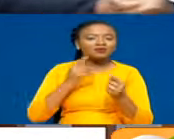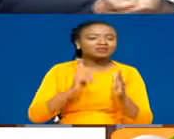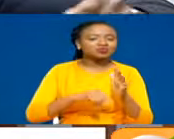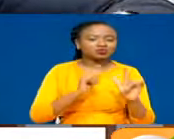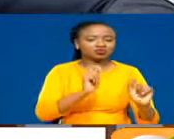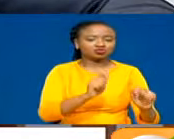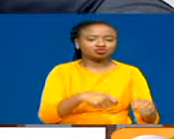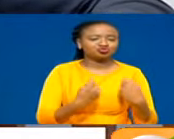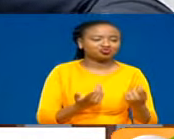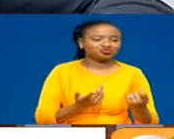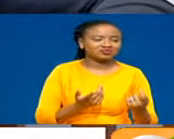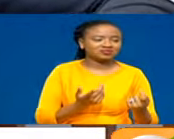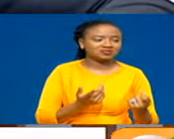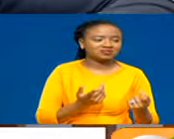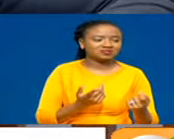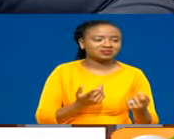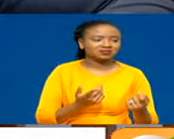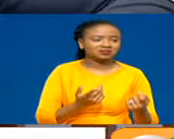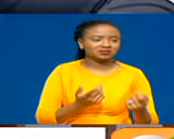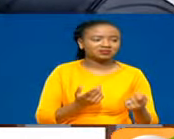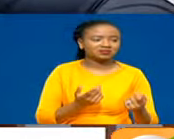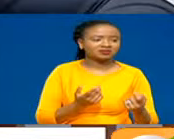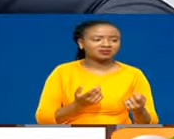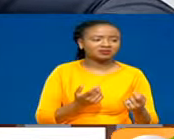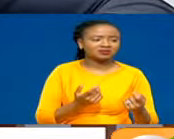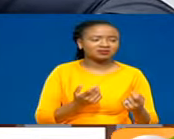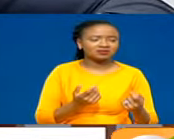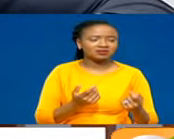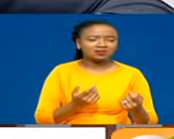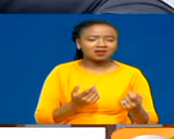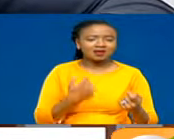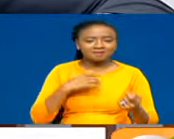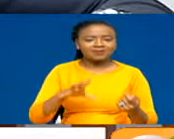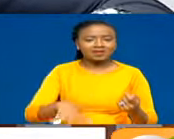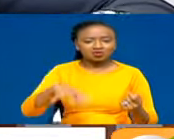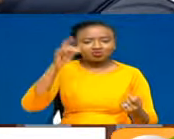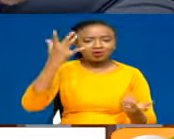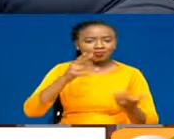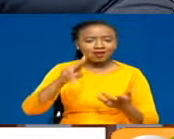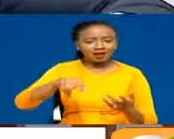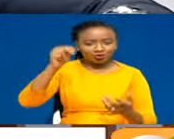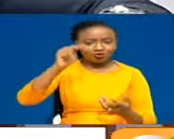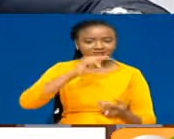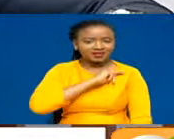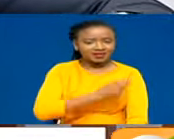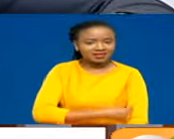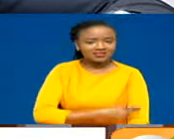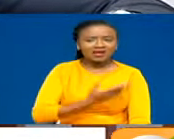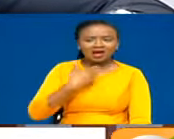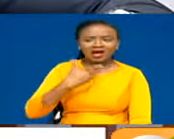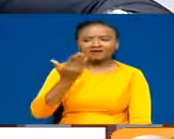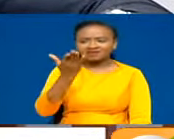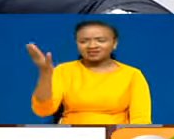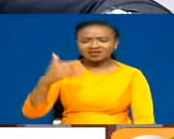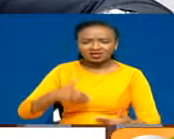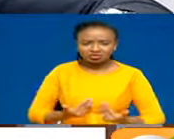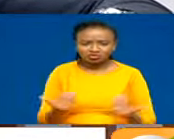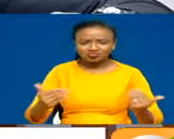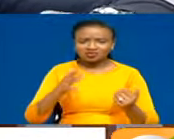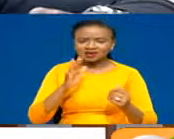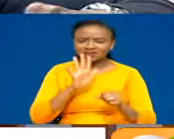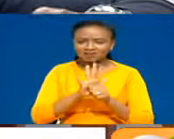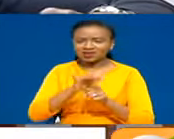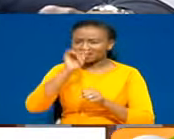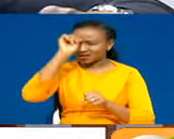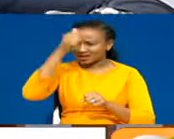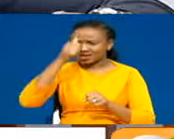just wanted, and if I can do it, I grew up in Northern Nigeria. So many smart kids you see around the continent,